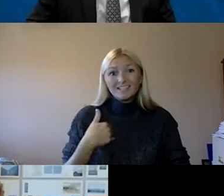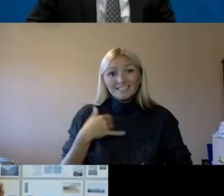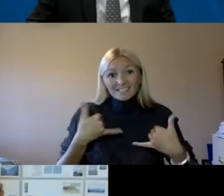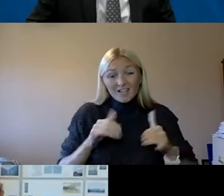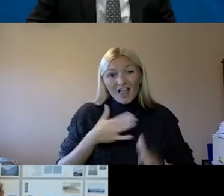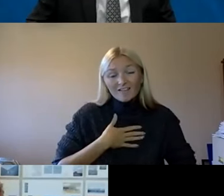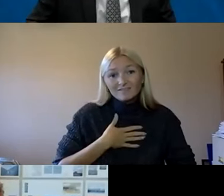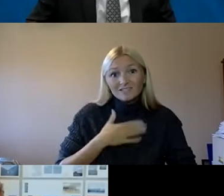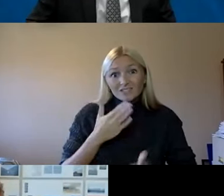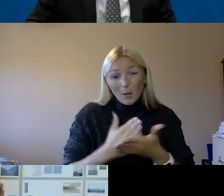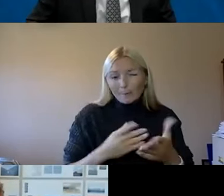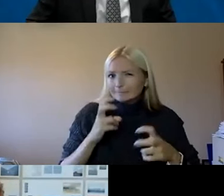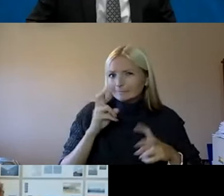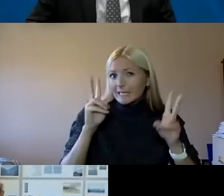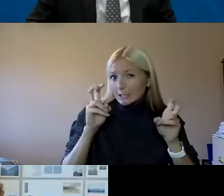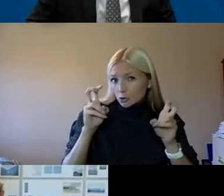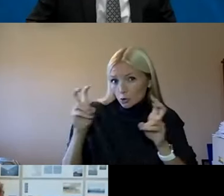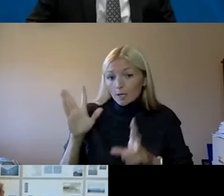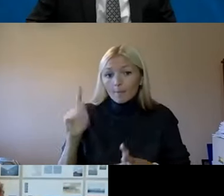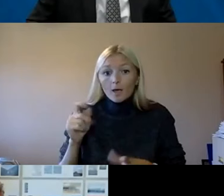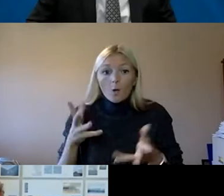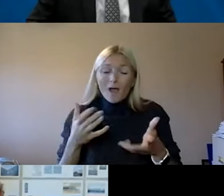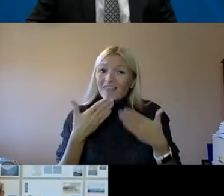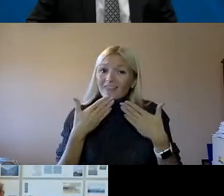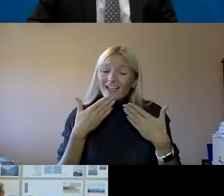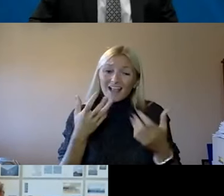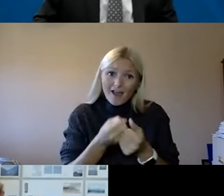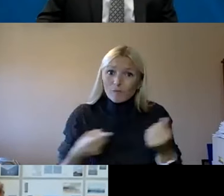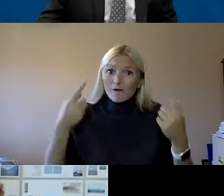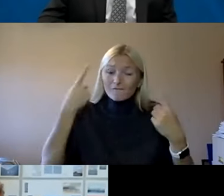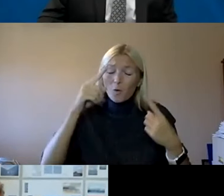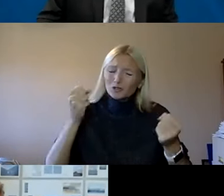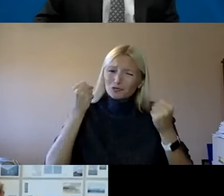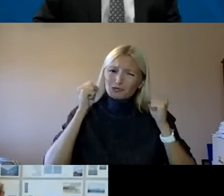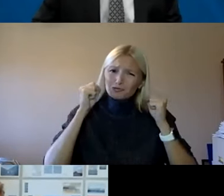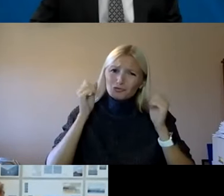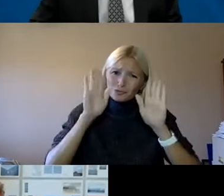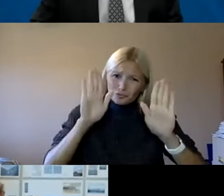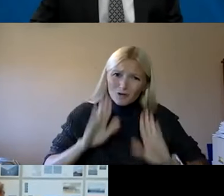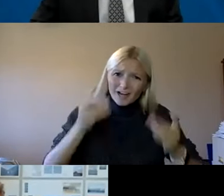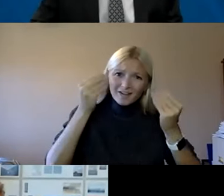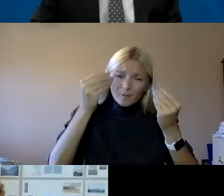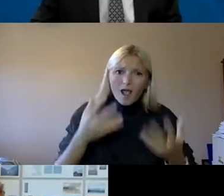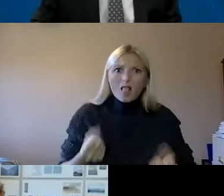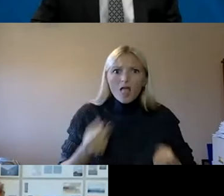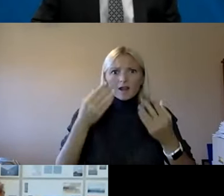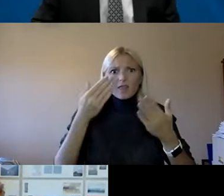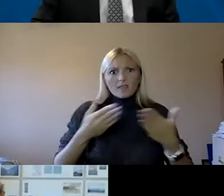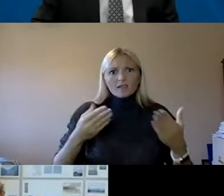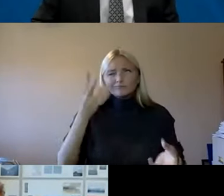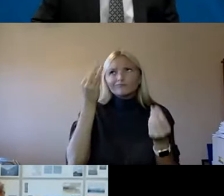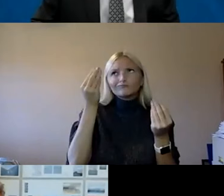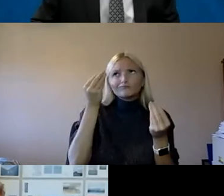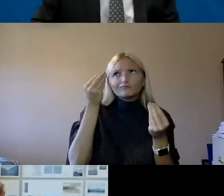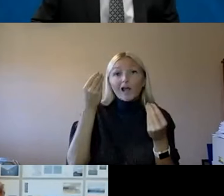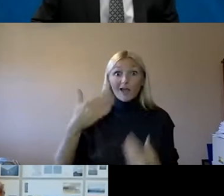that. But I want to thank everybody for an outstanding presentation, great information, food for thought, and I've already have some ideas